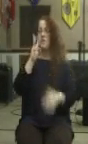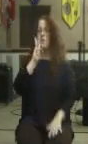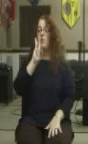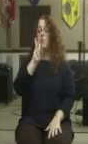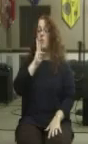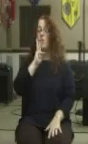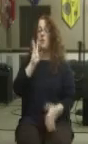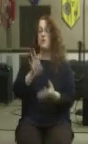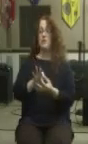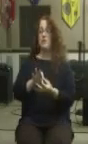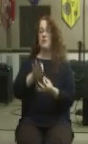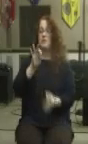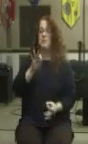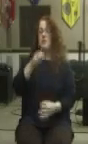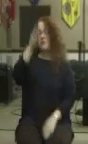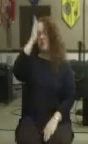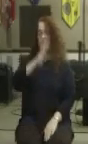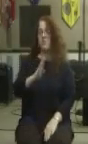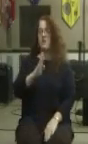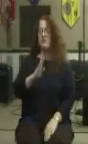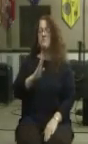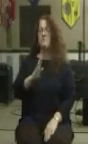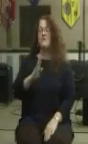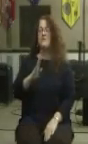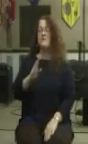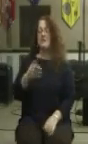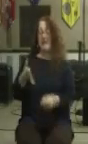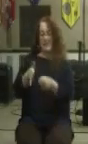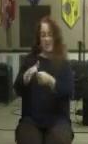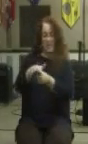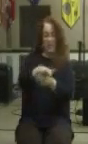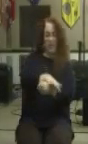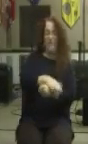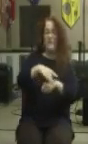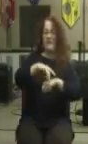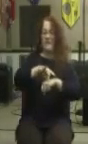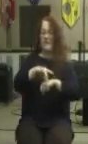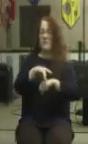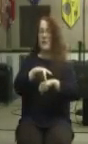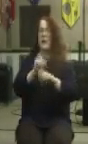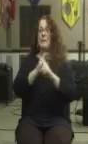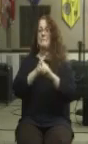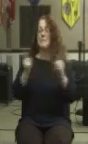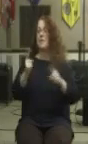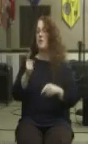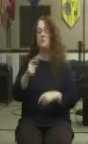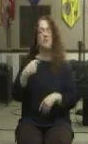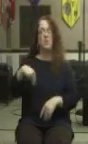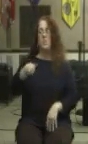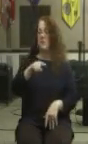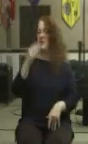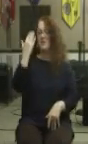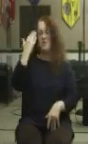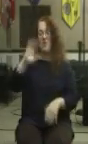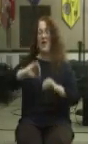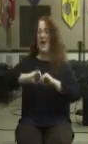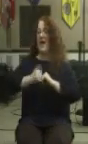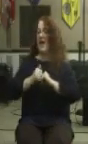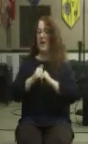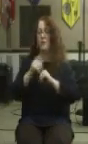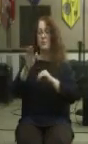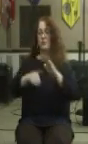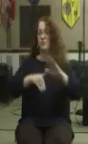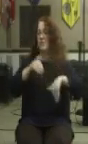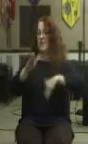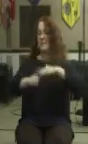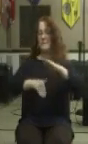We have the water of the Spirit of God, and it so has covered the earth, but we don't know